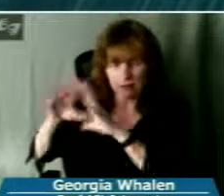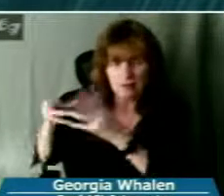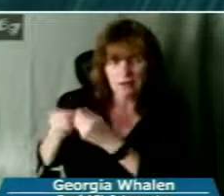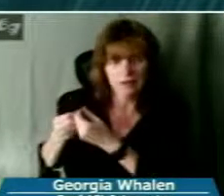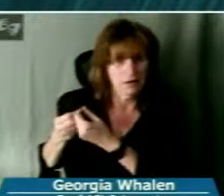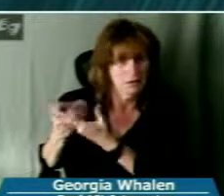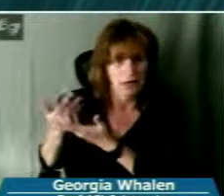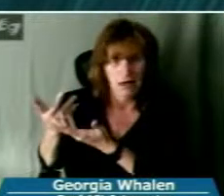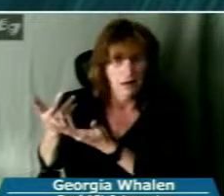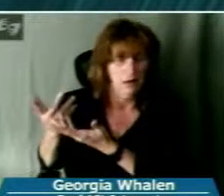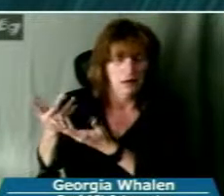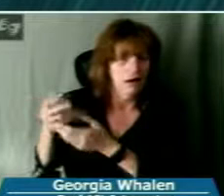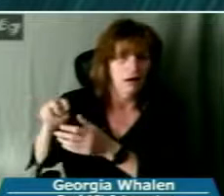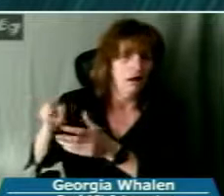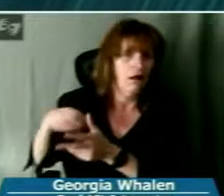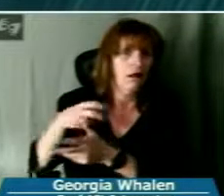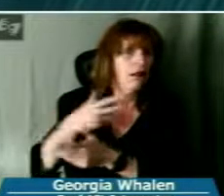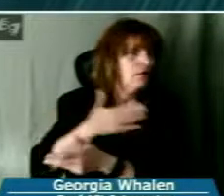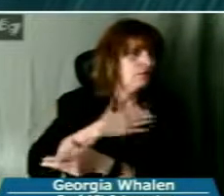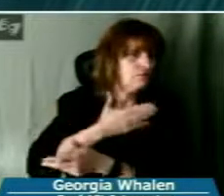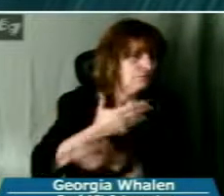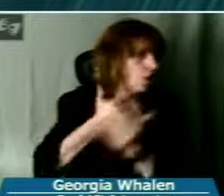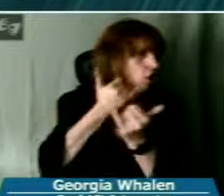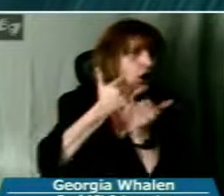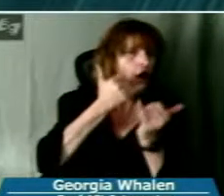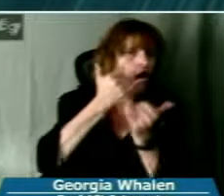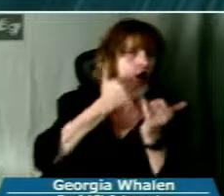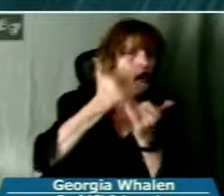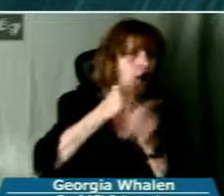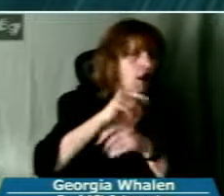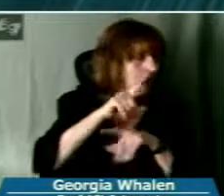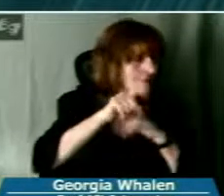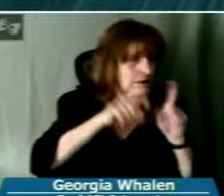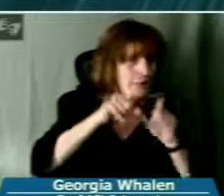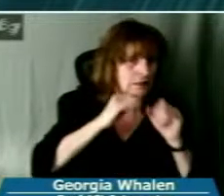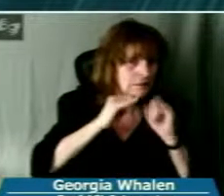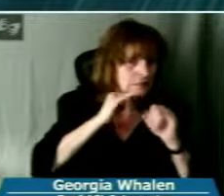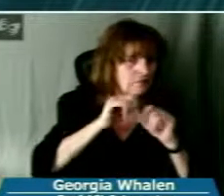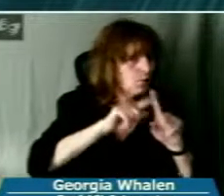and to contacts to follow up and doing just remarkable work. So